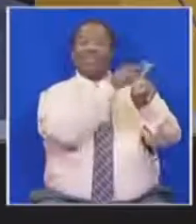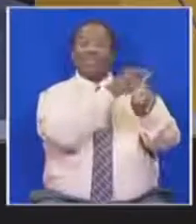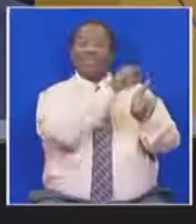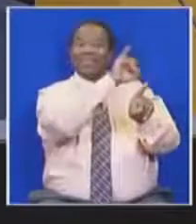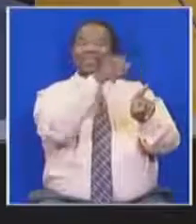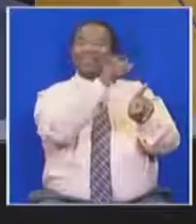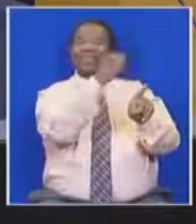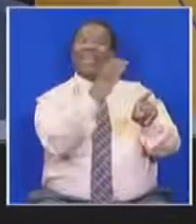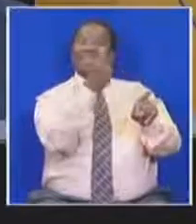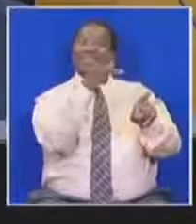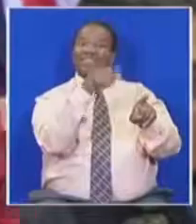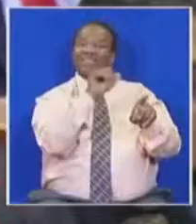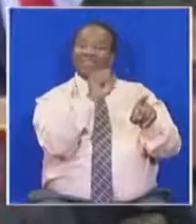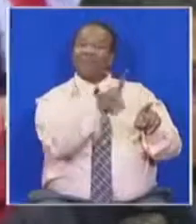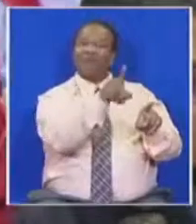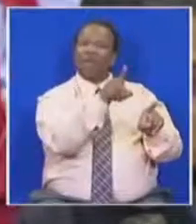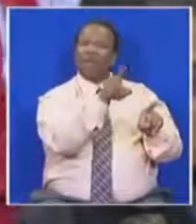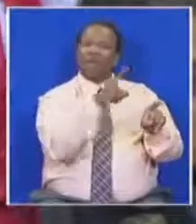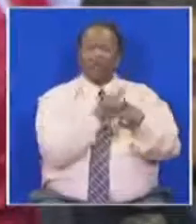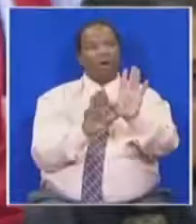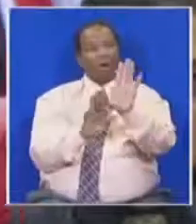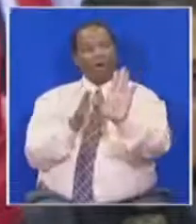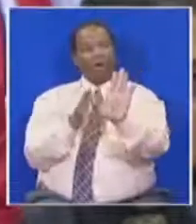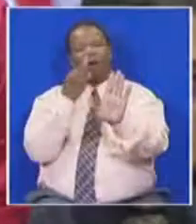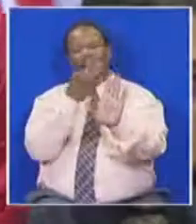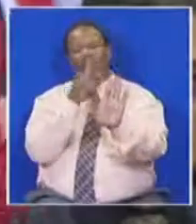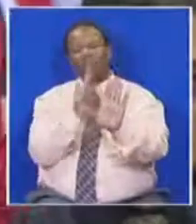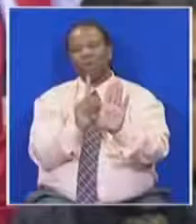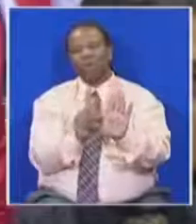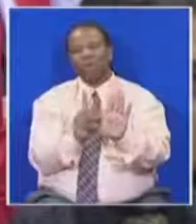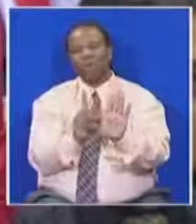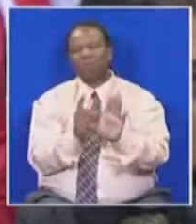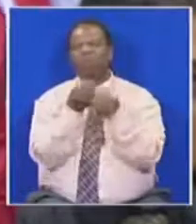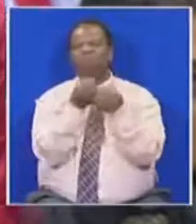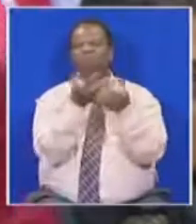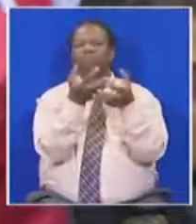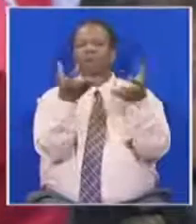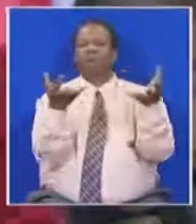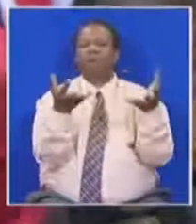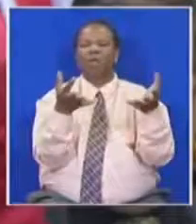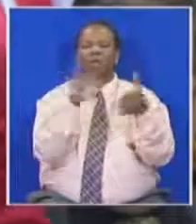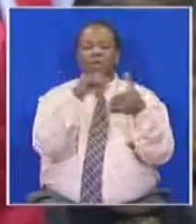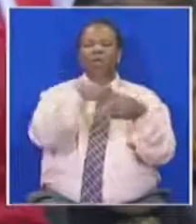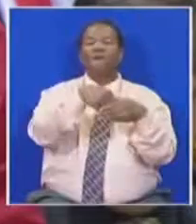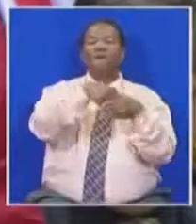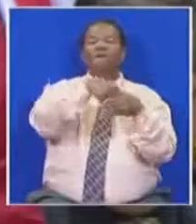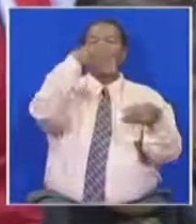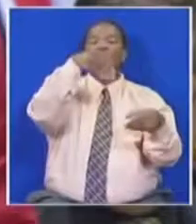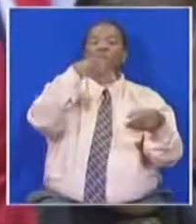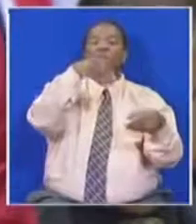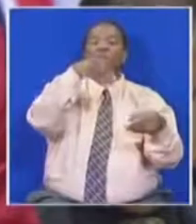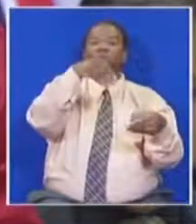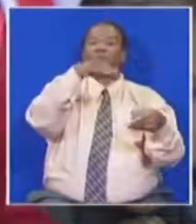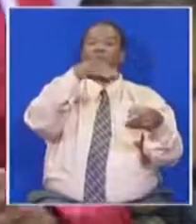following in what he did. Point of order. So I'm saying the fact that majority point voted order, against the Constitutional